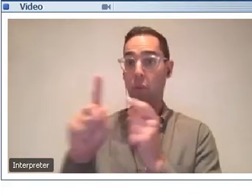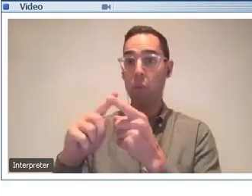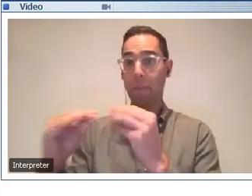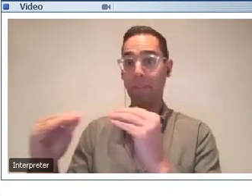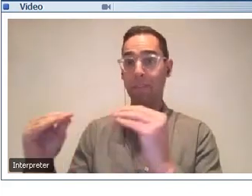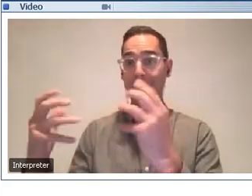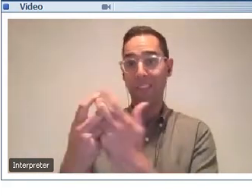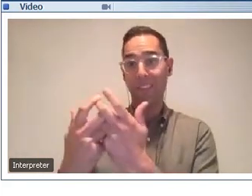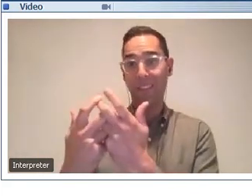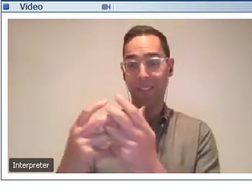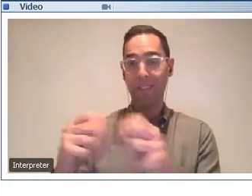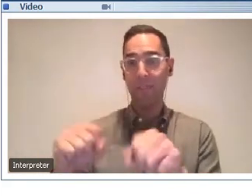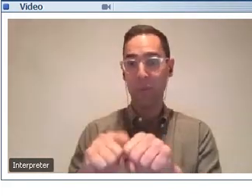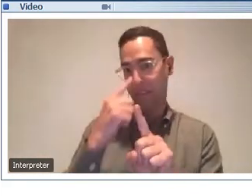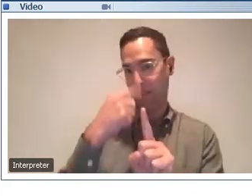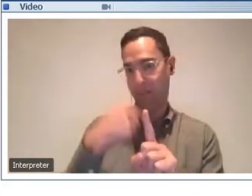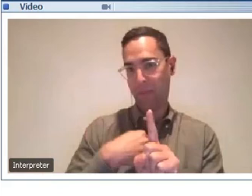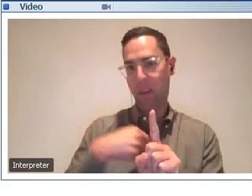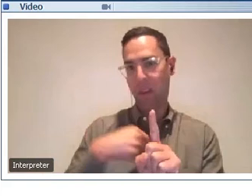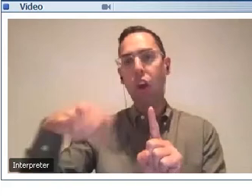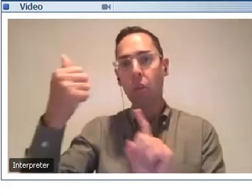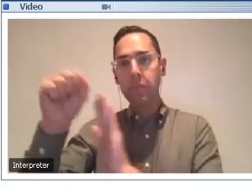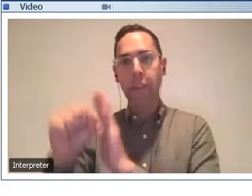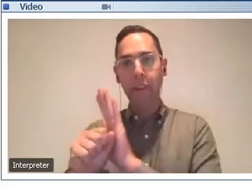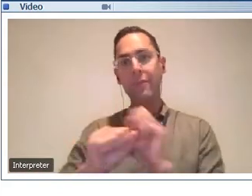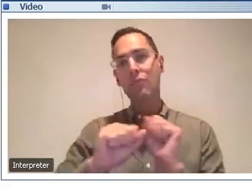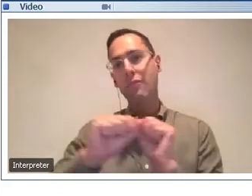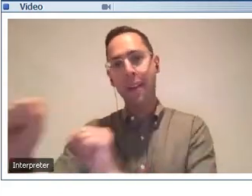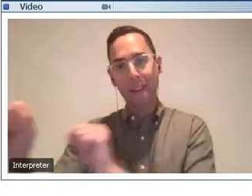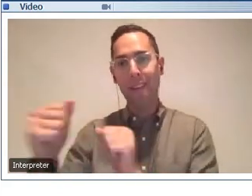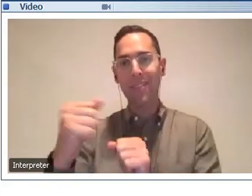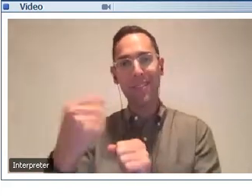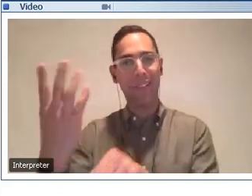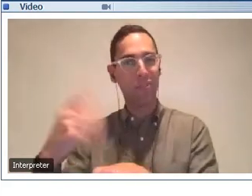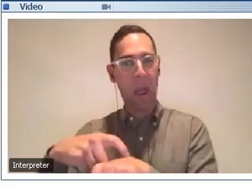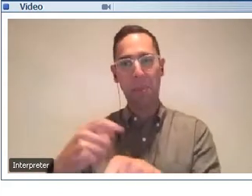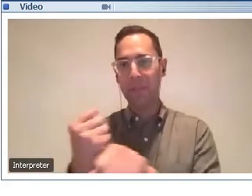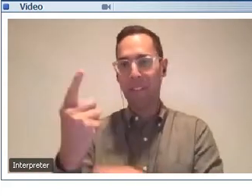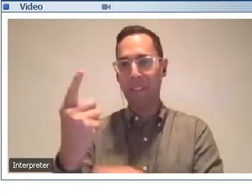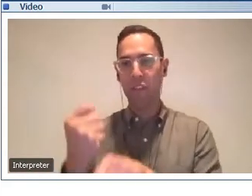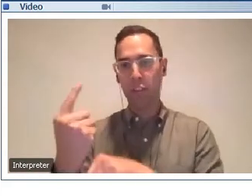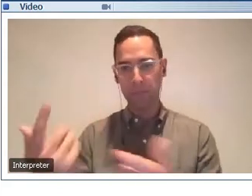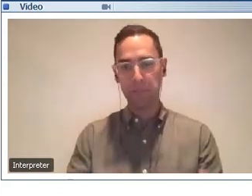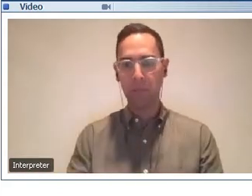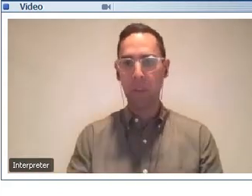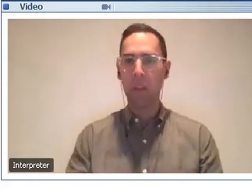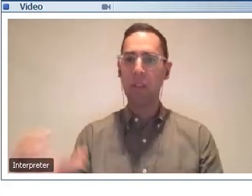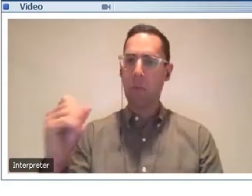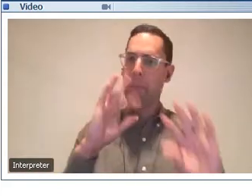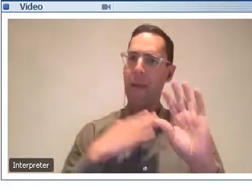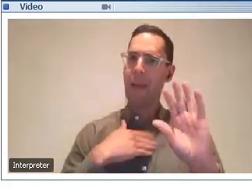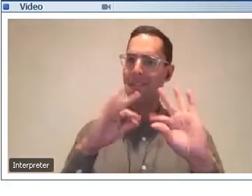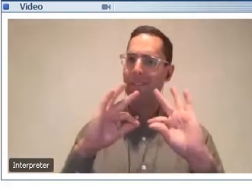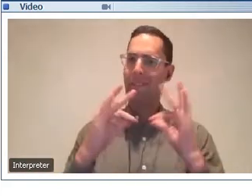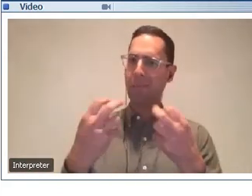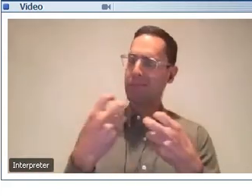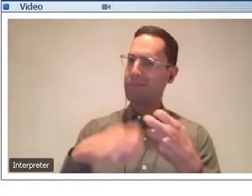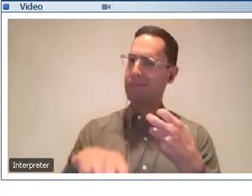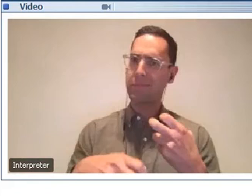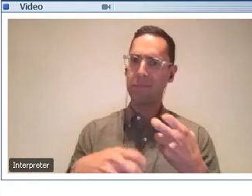So this was a really tough time for my family. And interestingly, I think that for the disability community,